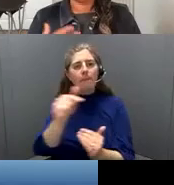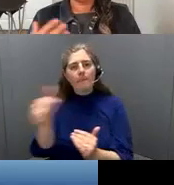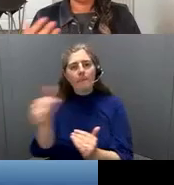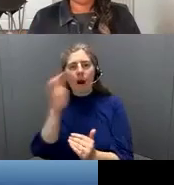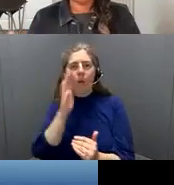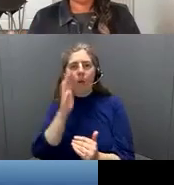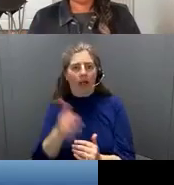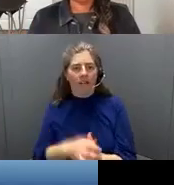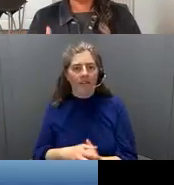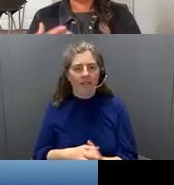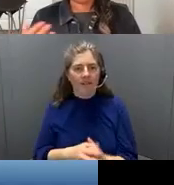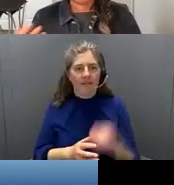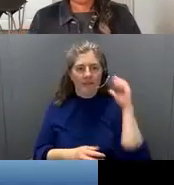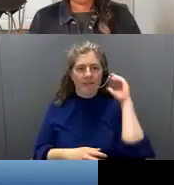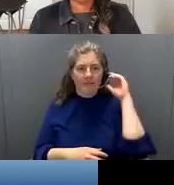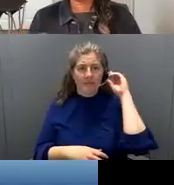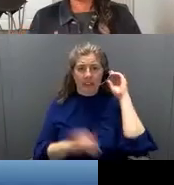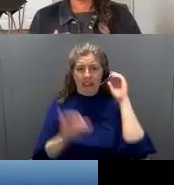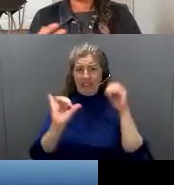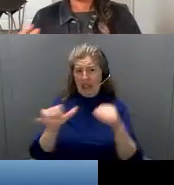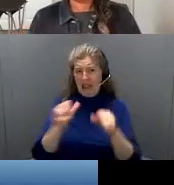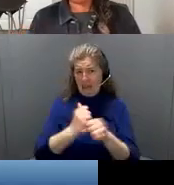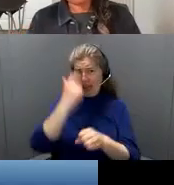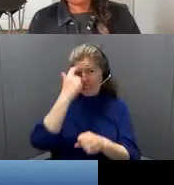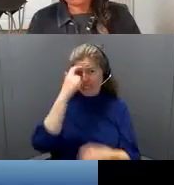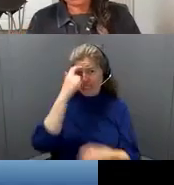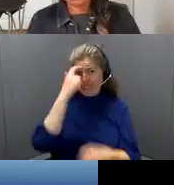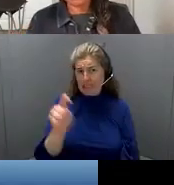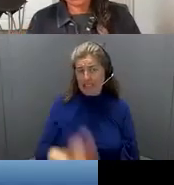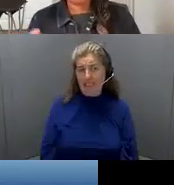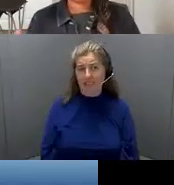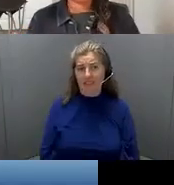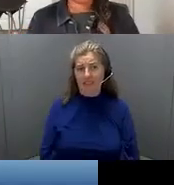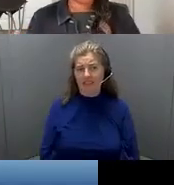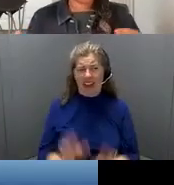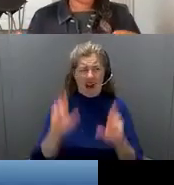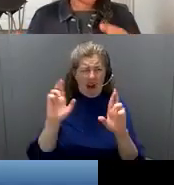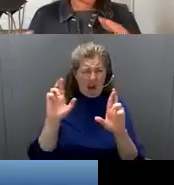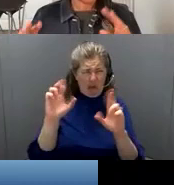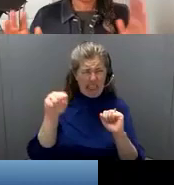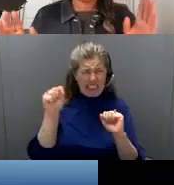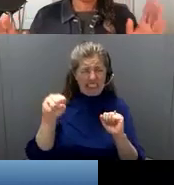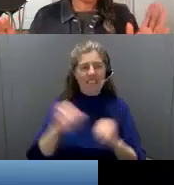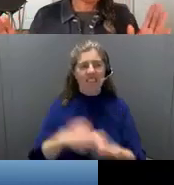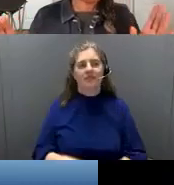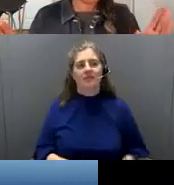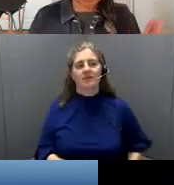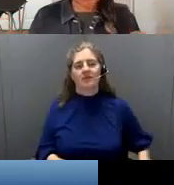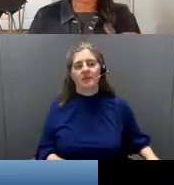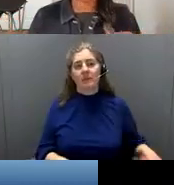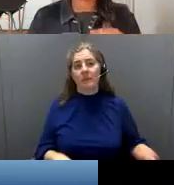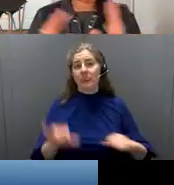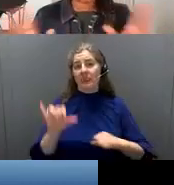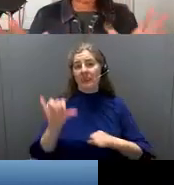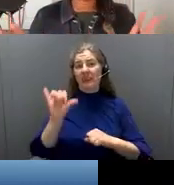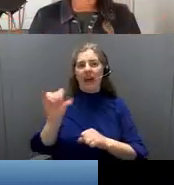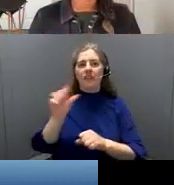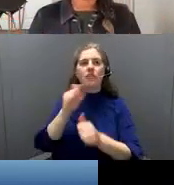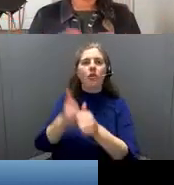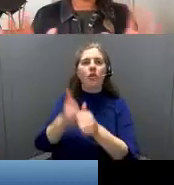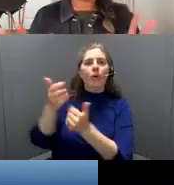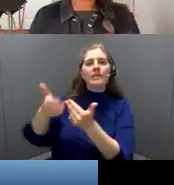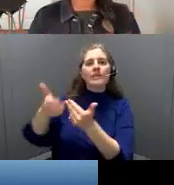go. Okay? Does that make sense? I hope it does. That is the